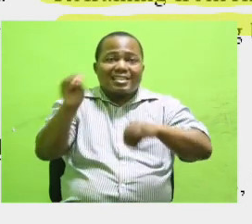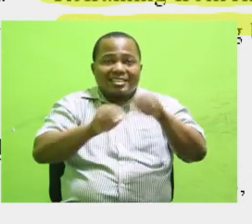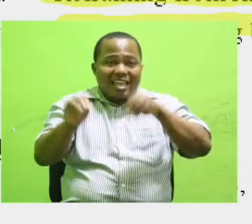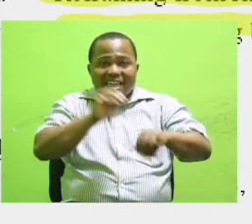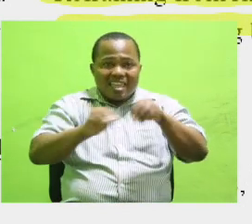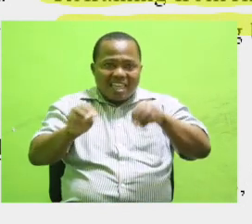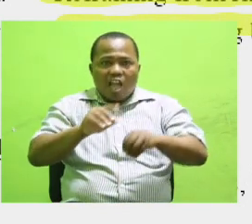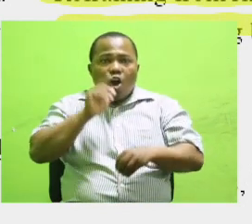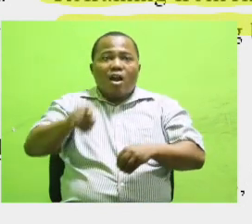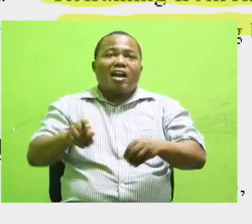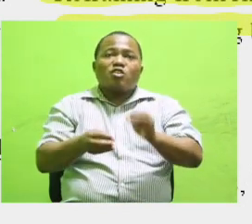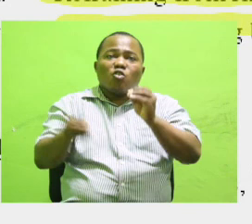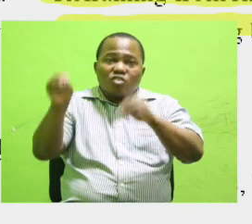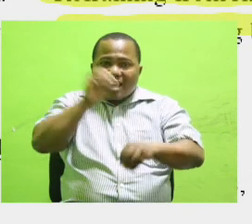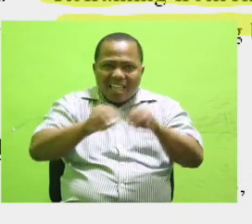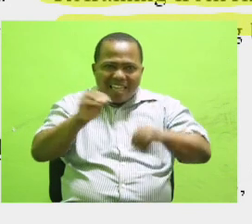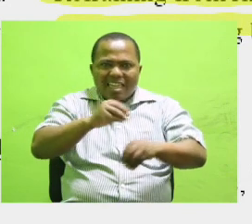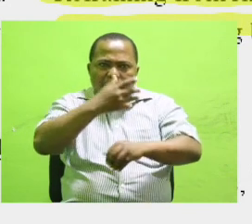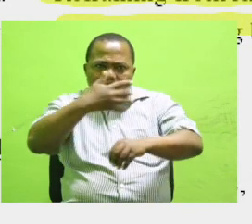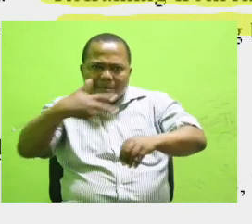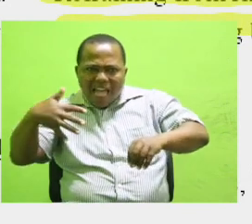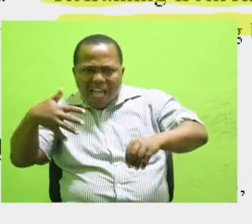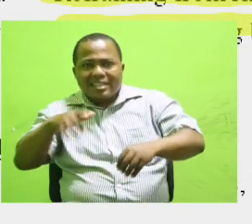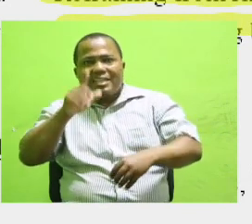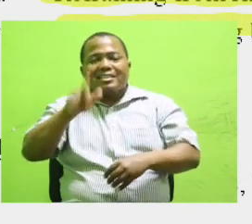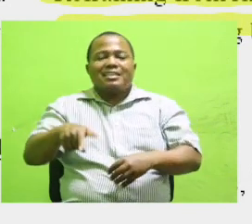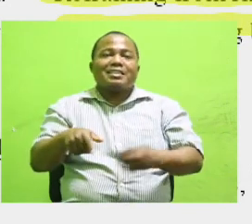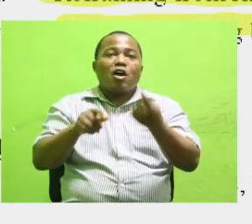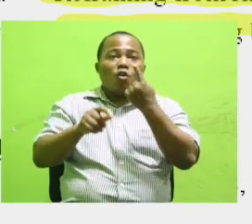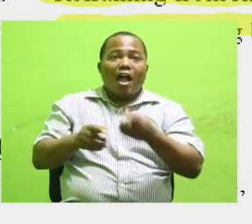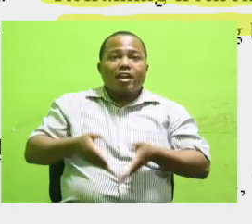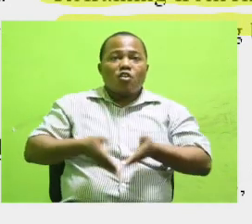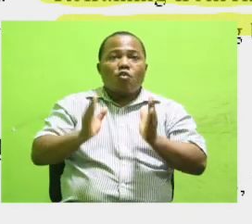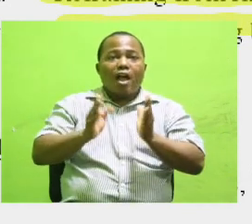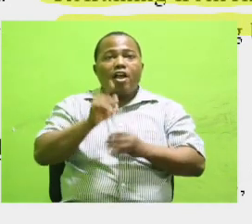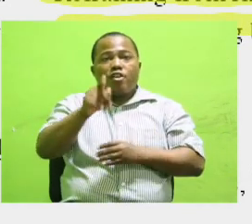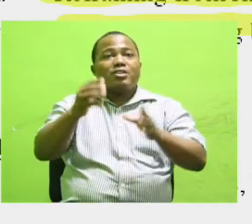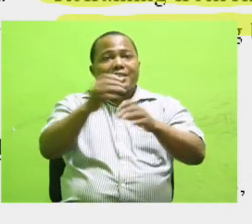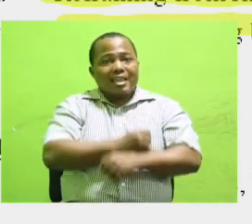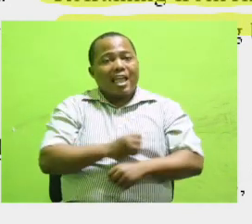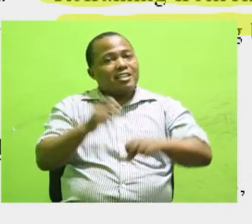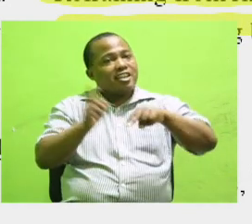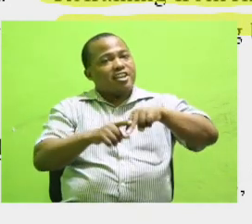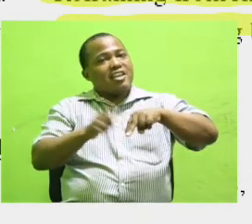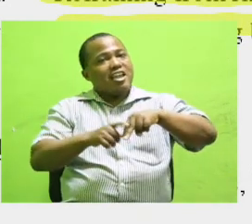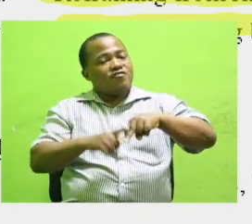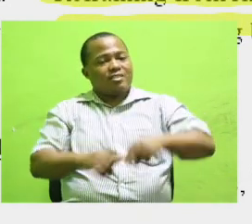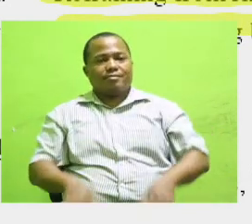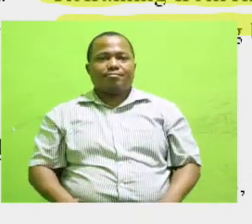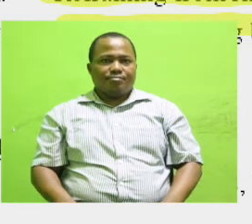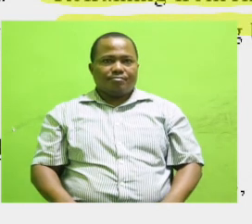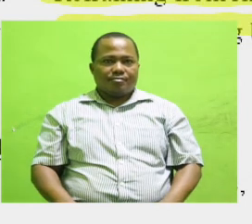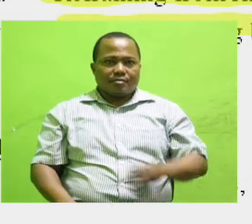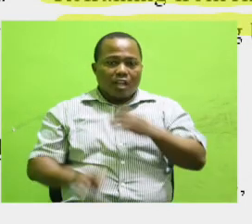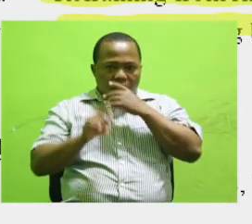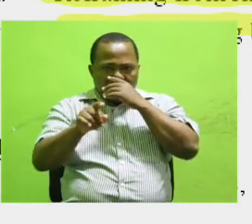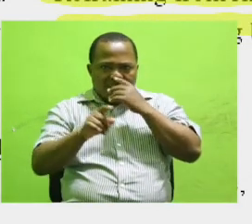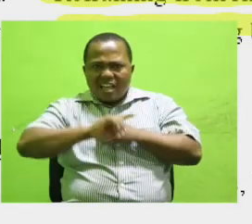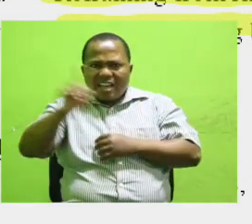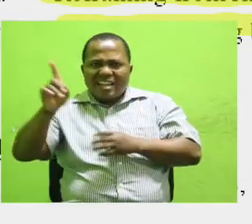of HIV AIDS, such as penile genital mutilation, or FGM. Most of the time,